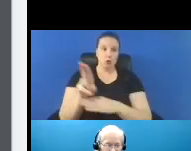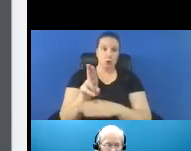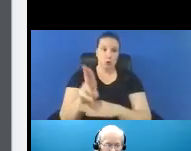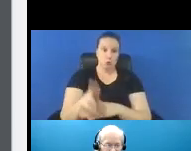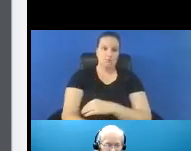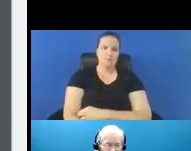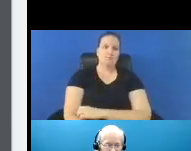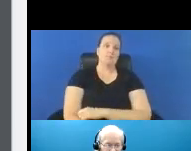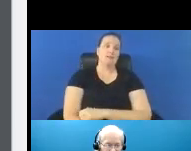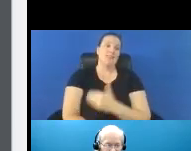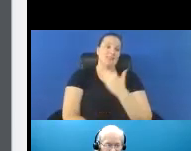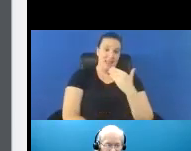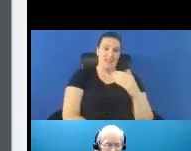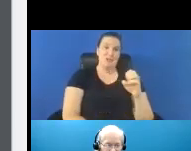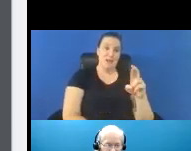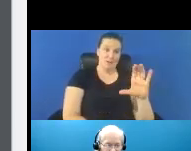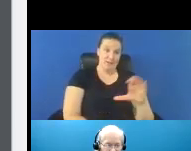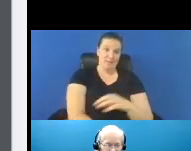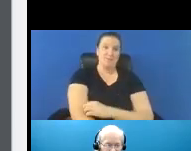Thank you, Eric.